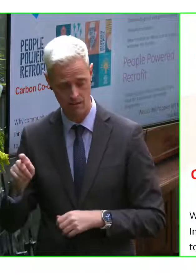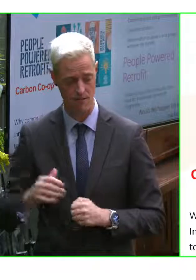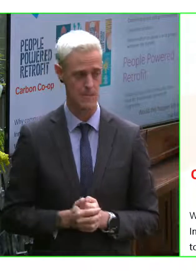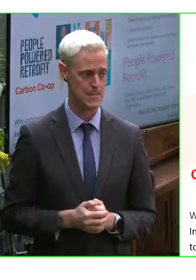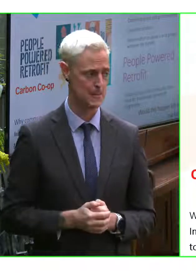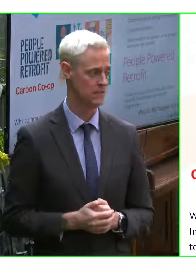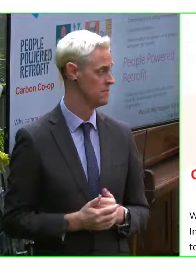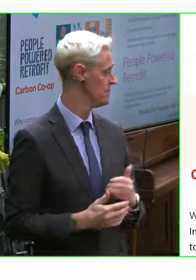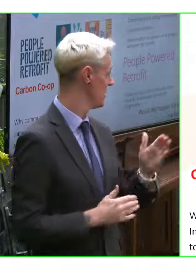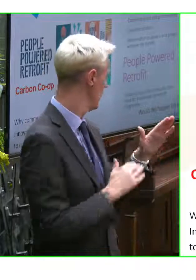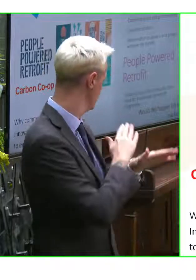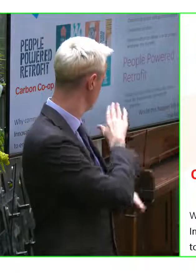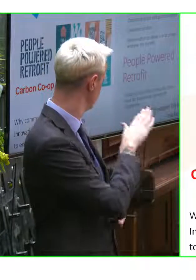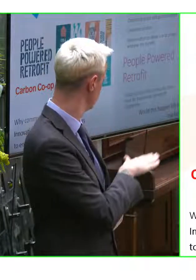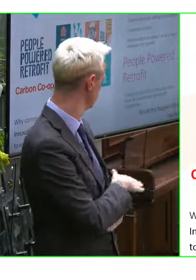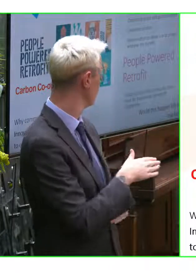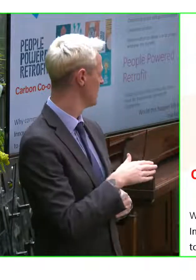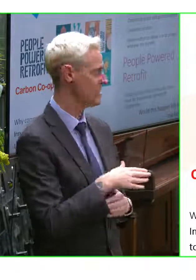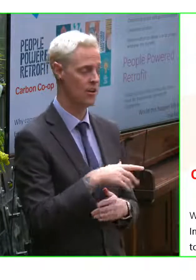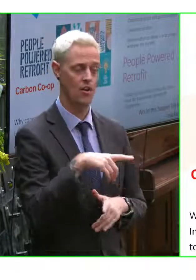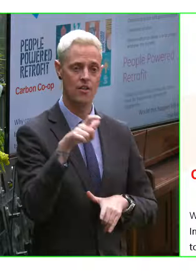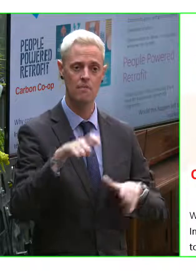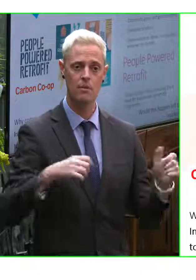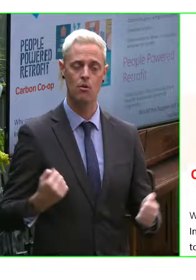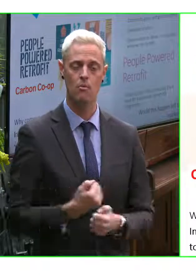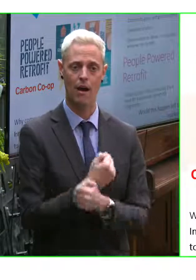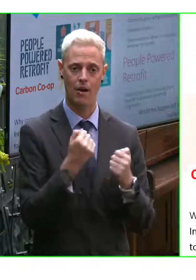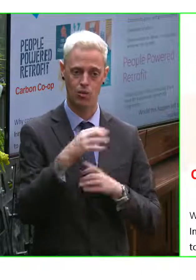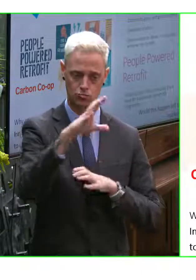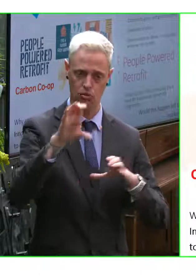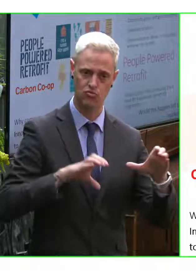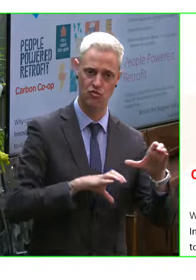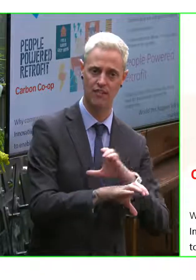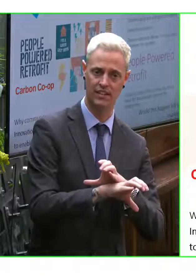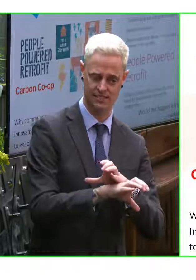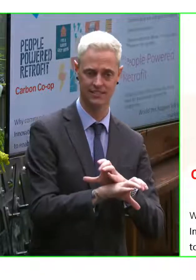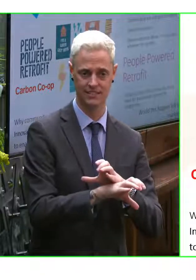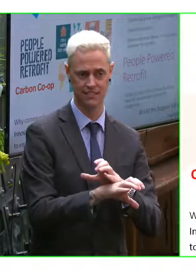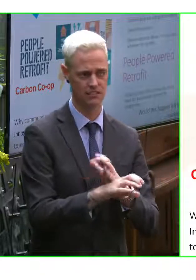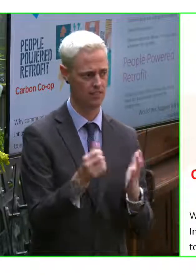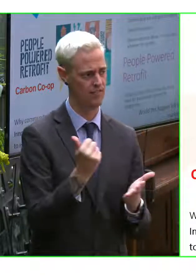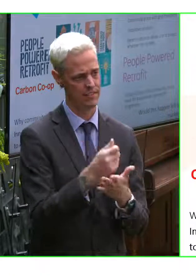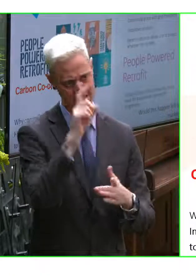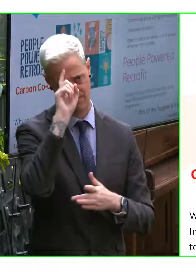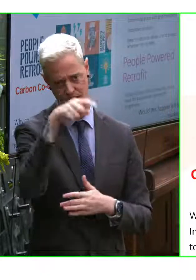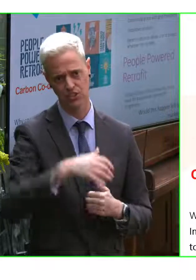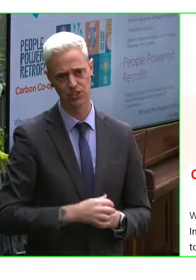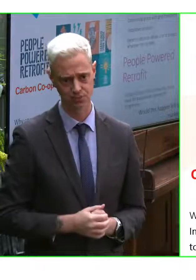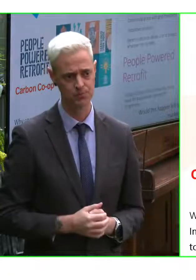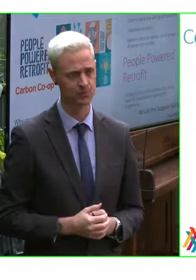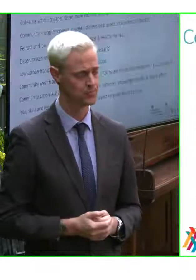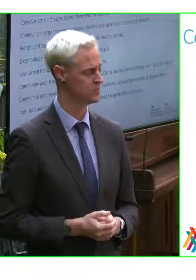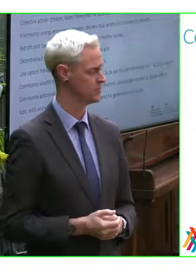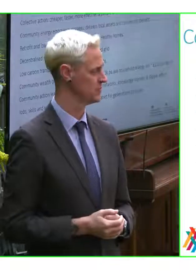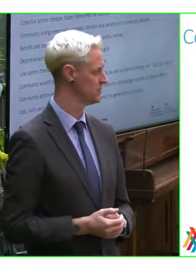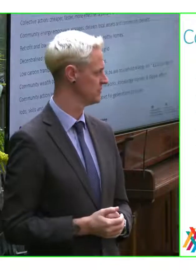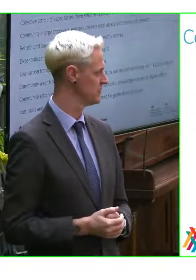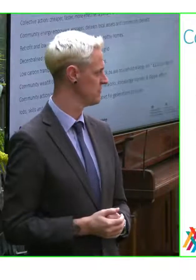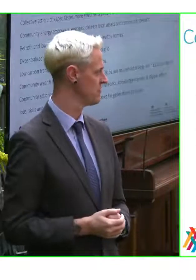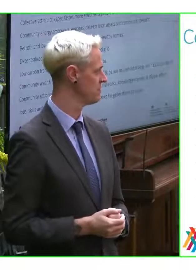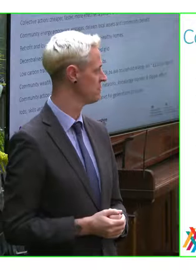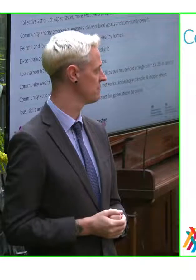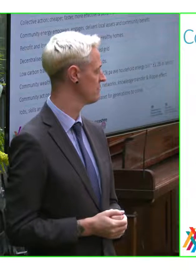Carbon Co-op doing their people-powered retrofit program. Fantastic innovation around retrofit. So